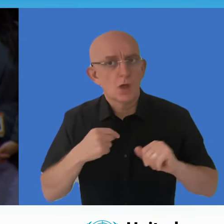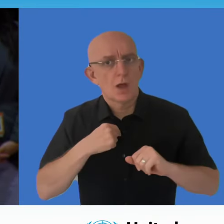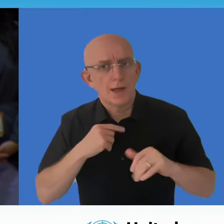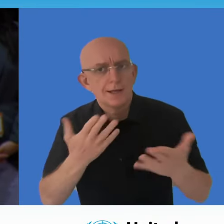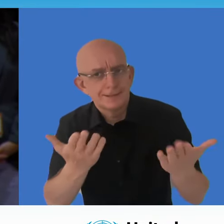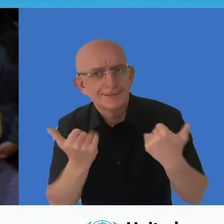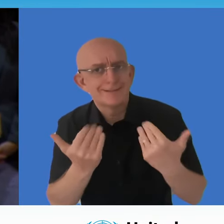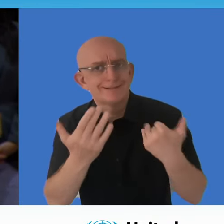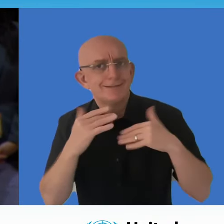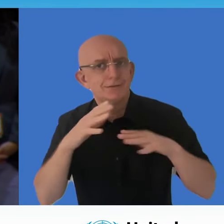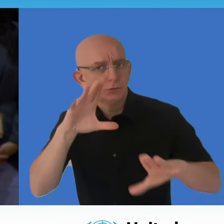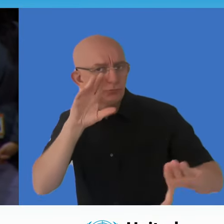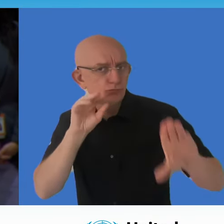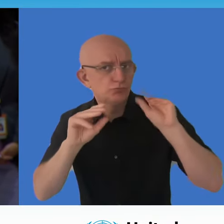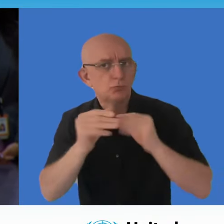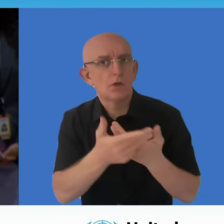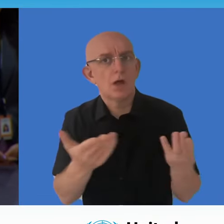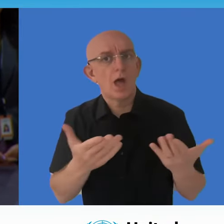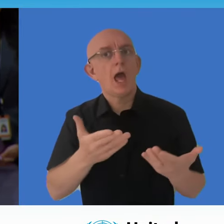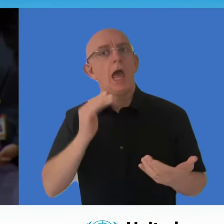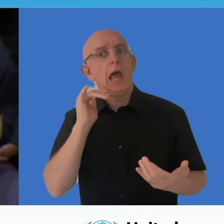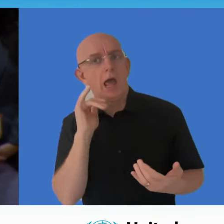You are here at a pivotal moment.